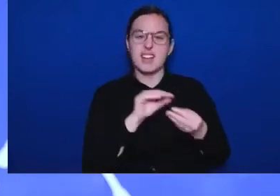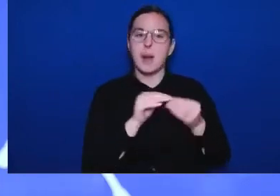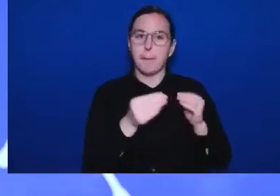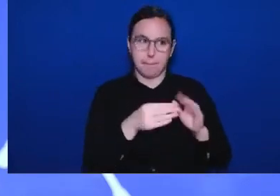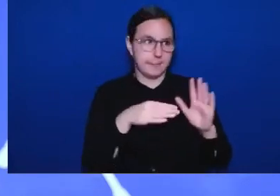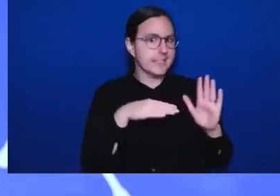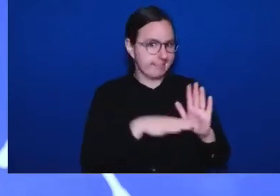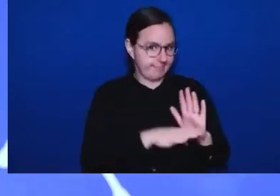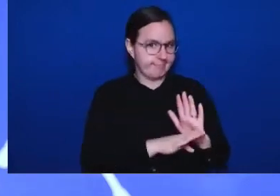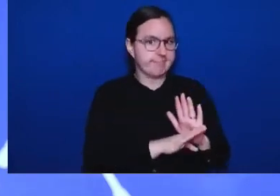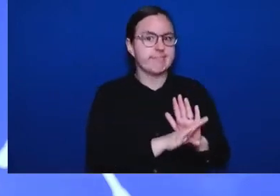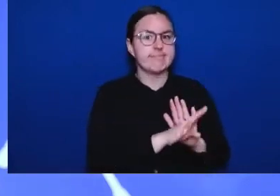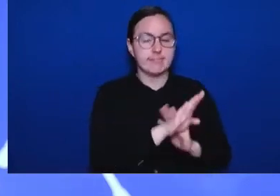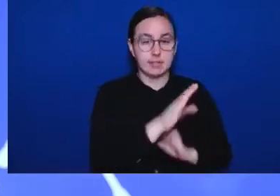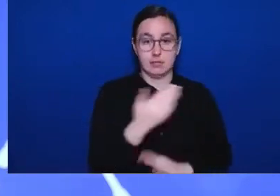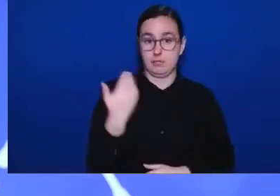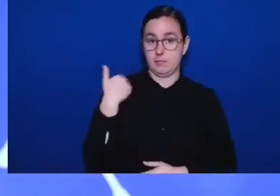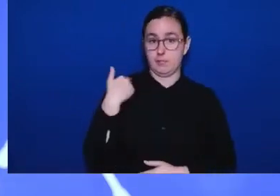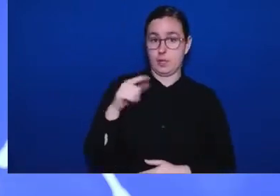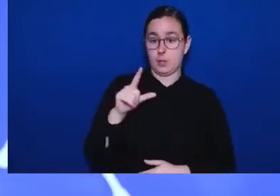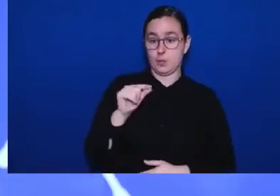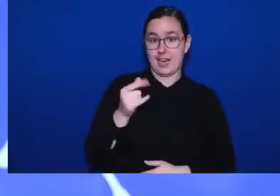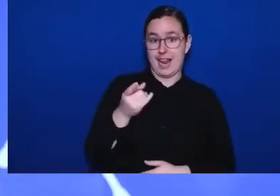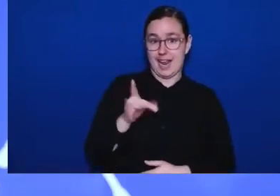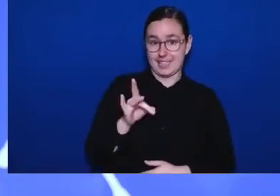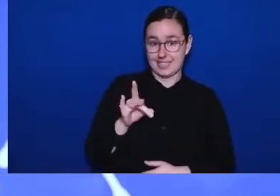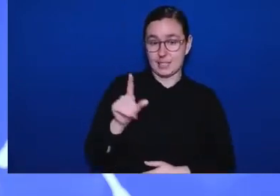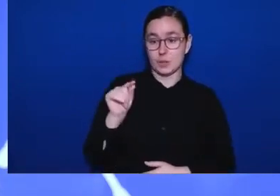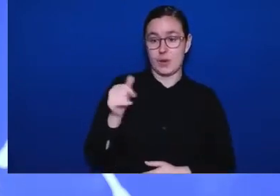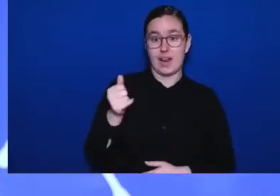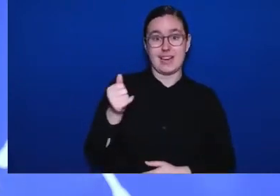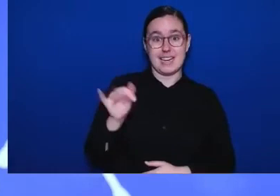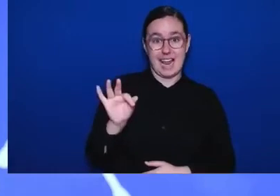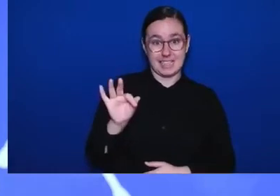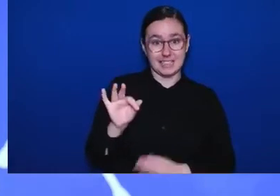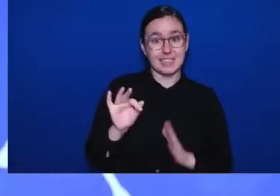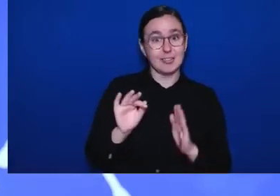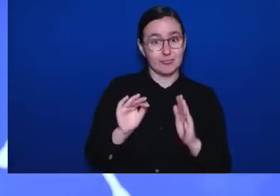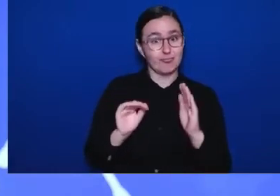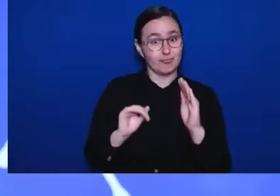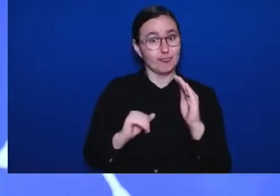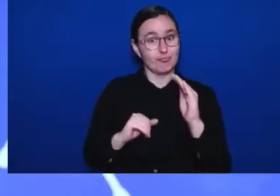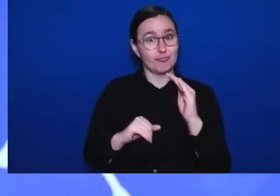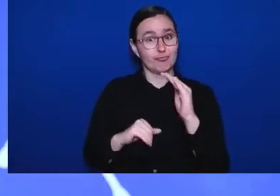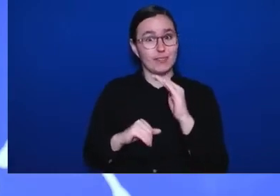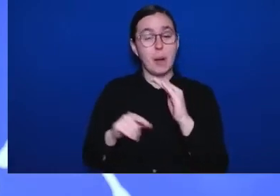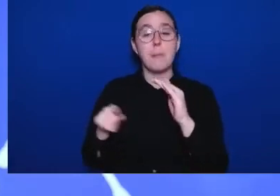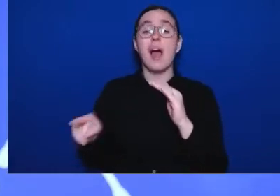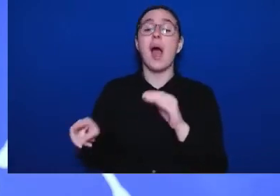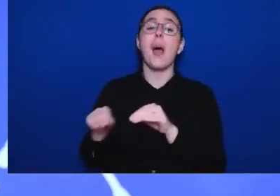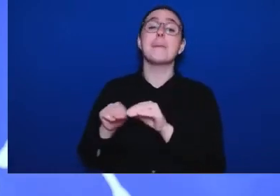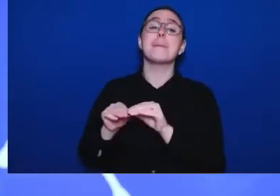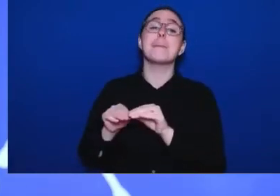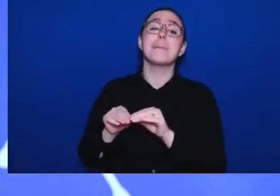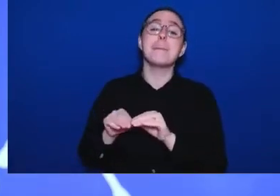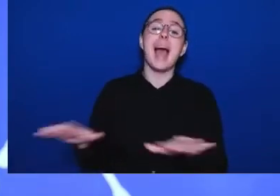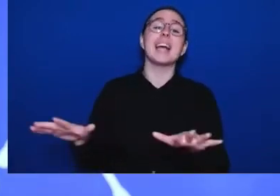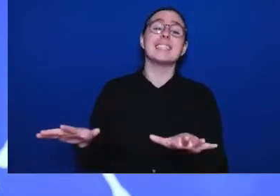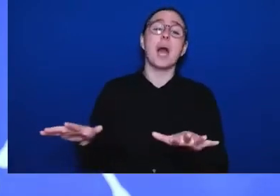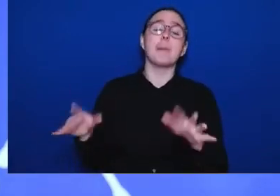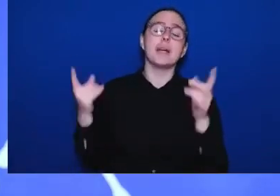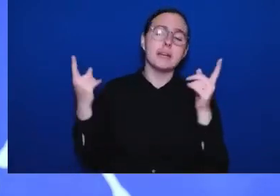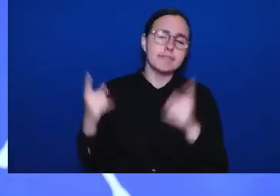and 19. With the pandemic, there have been new challenges. But if you look at our agreement with the doctors, you'll see that a doctor will